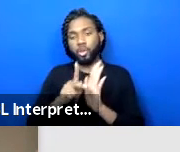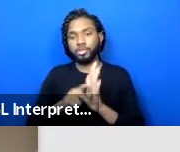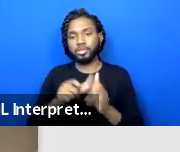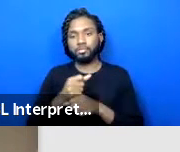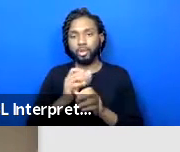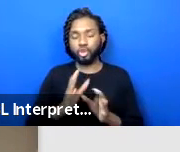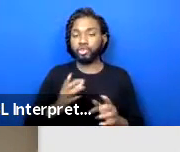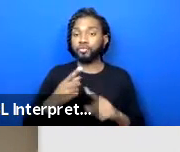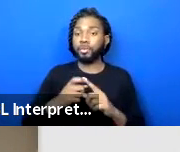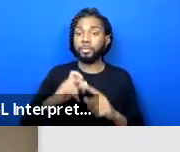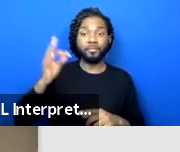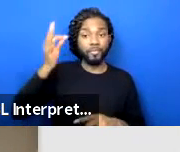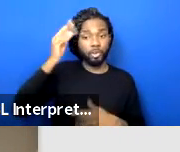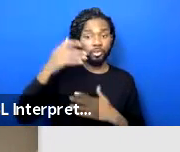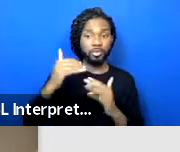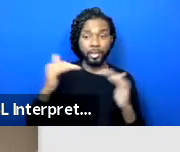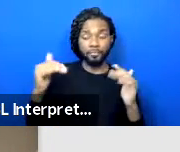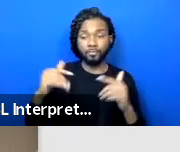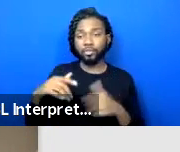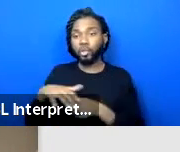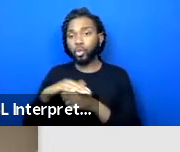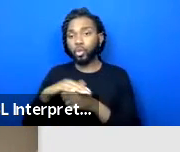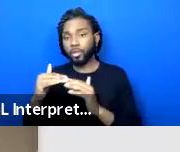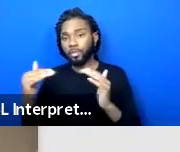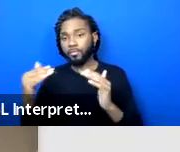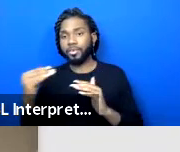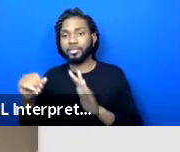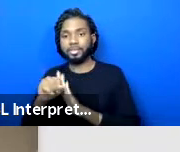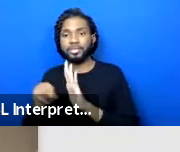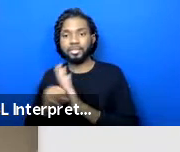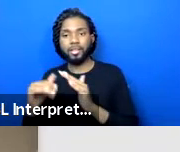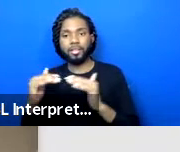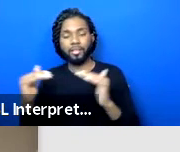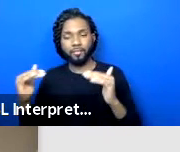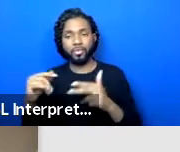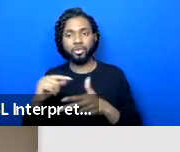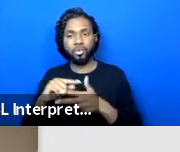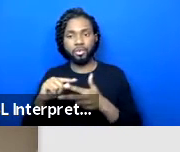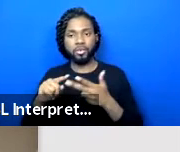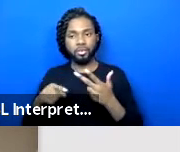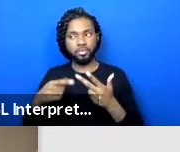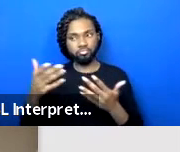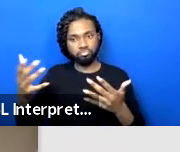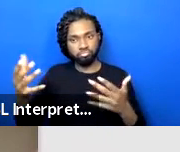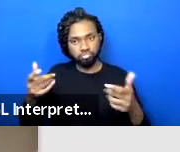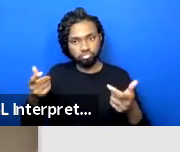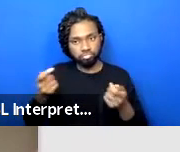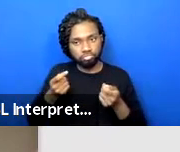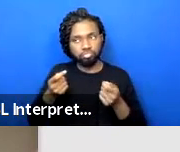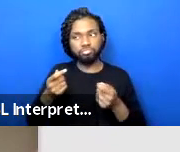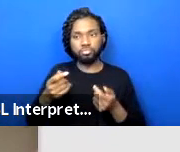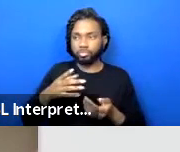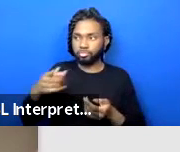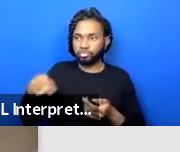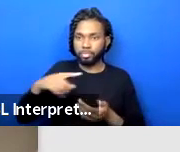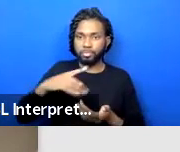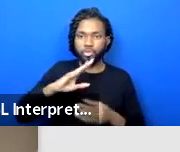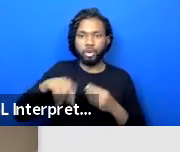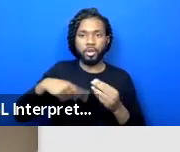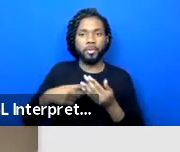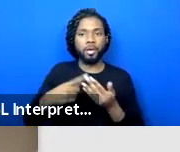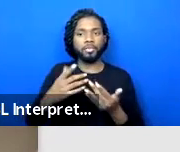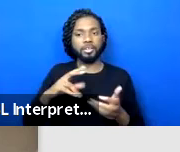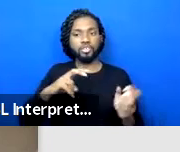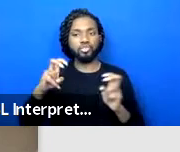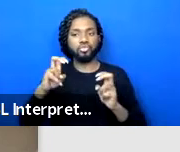at the local level, and state levels, to talk about the issues that that matter most to our